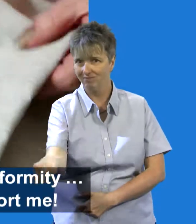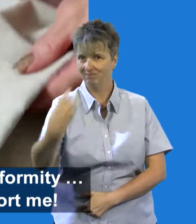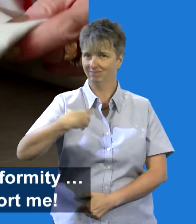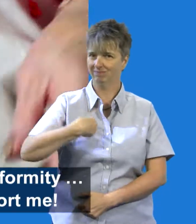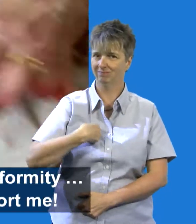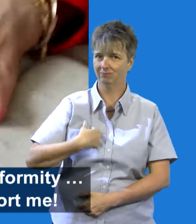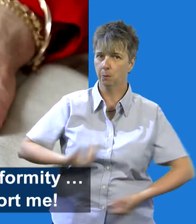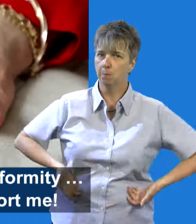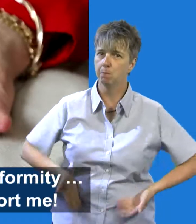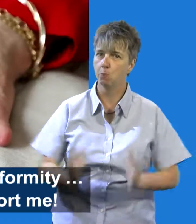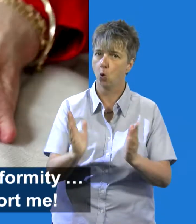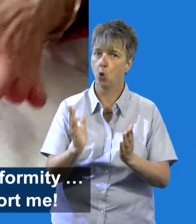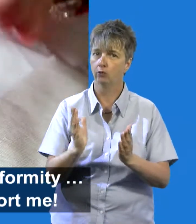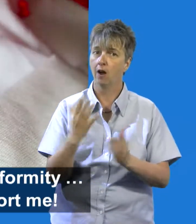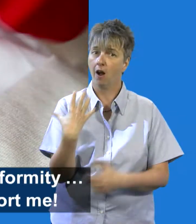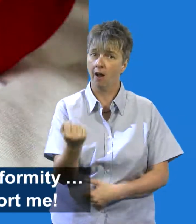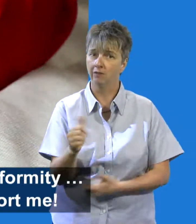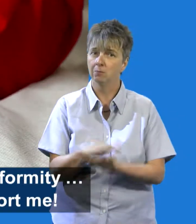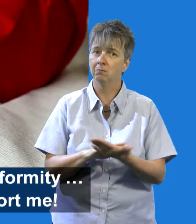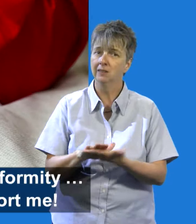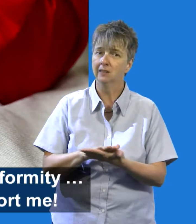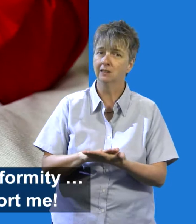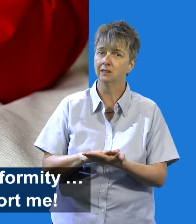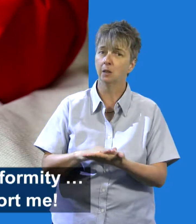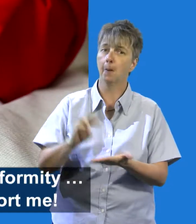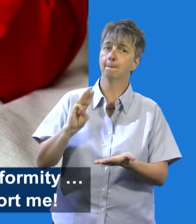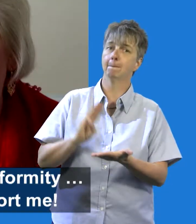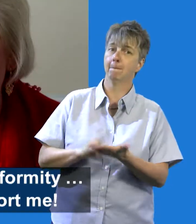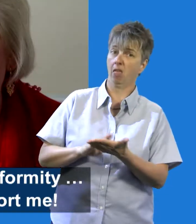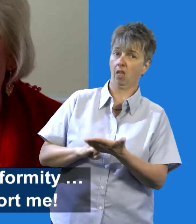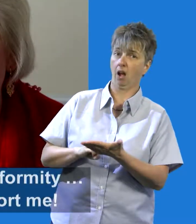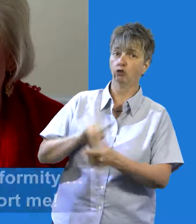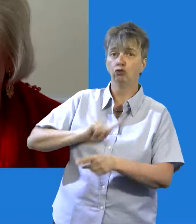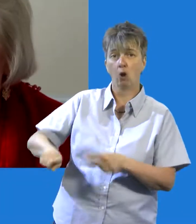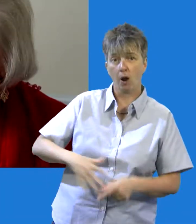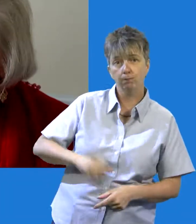was a congenital deformity, and also my mother tried to abort me.